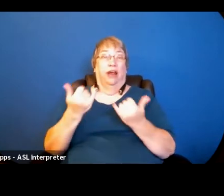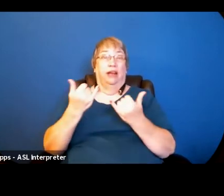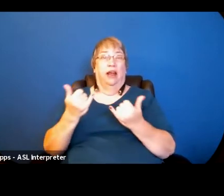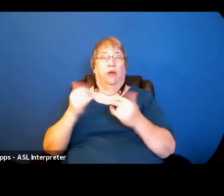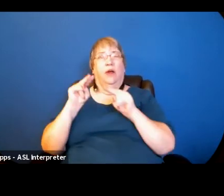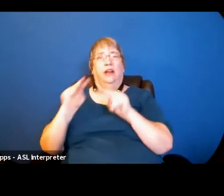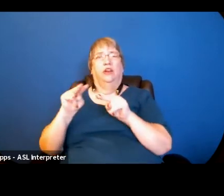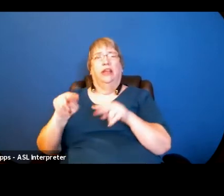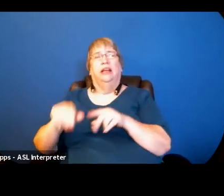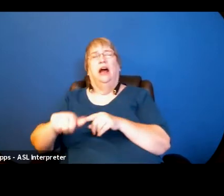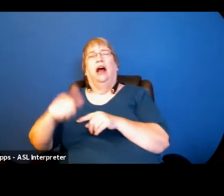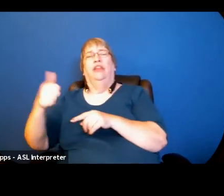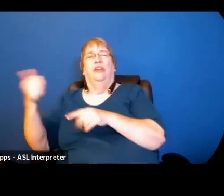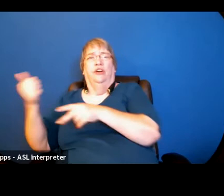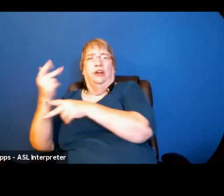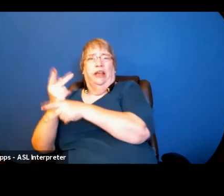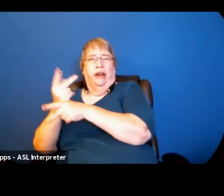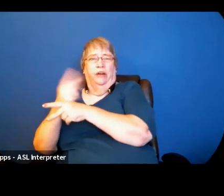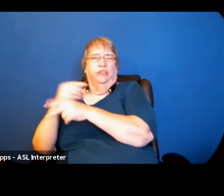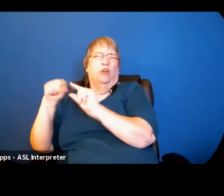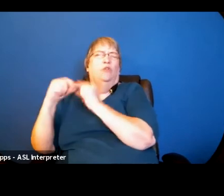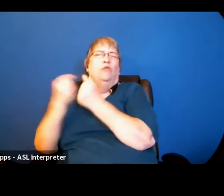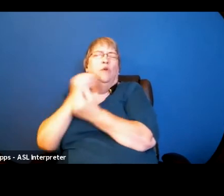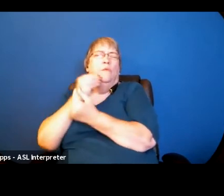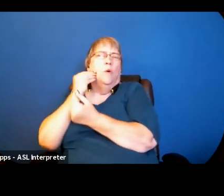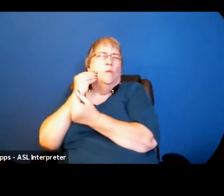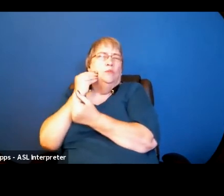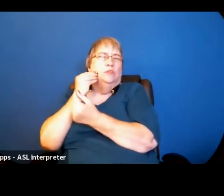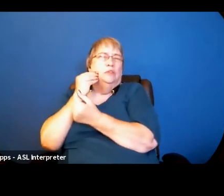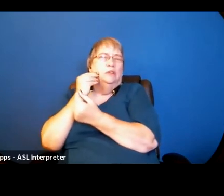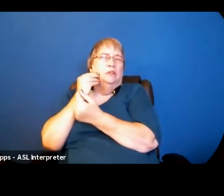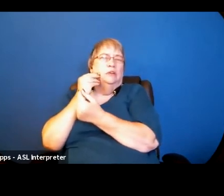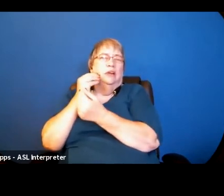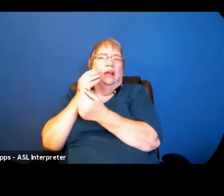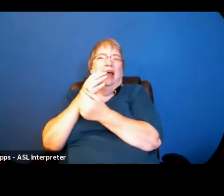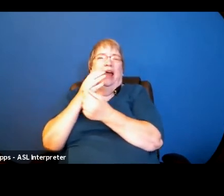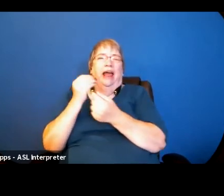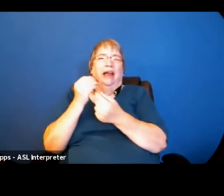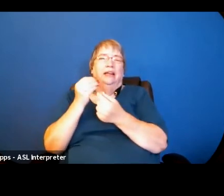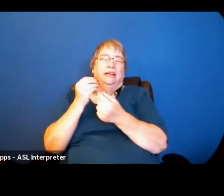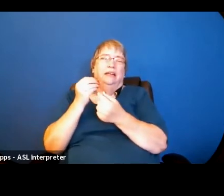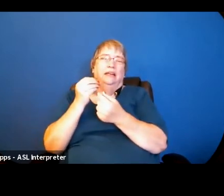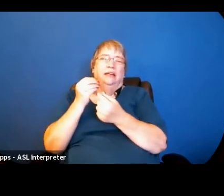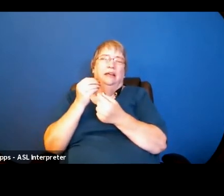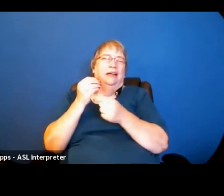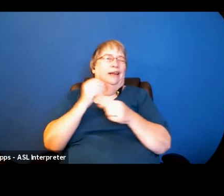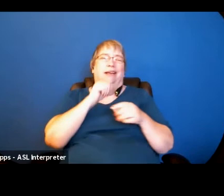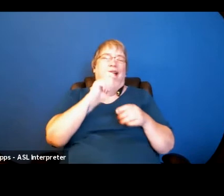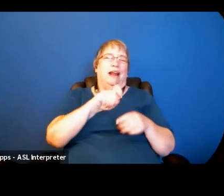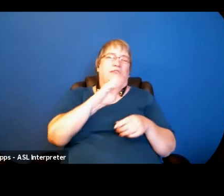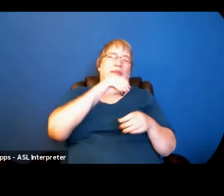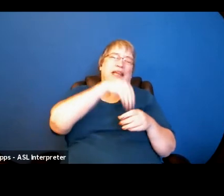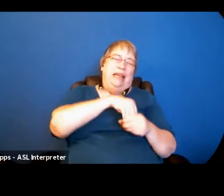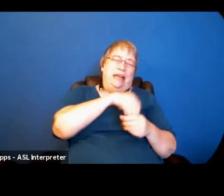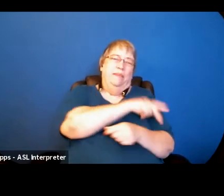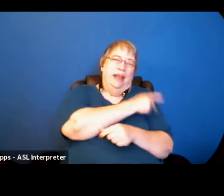care facilities and group home type settings as a way to step individuals out of inpatient levels of care back into